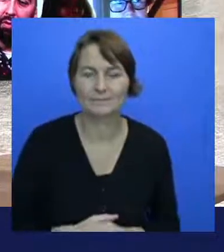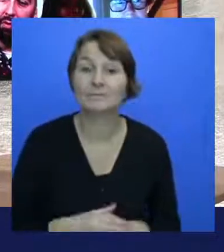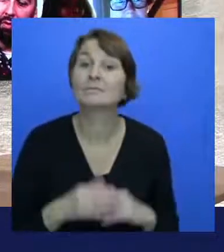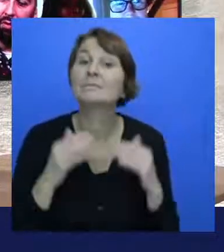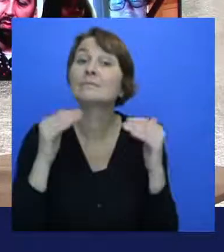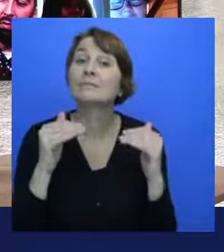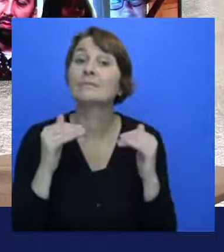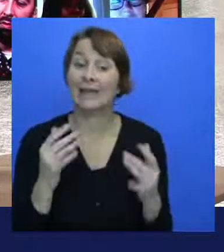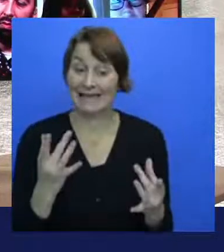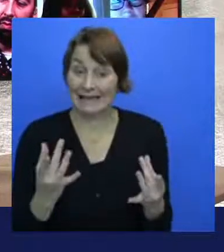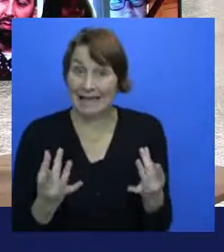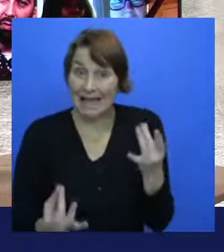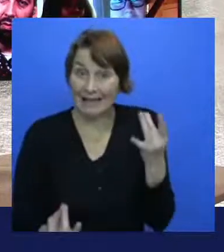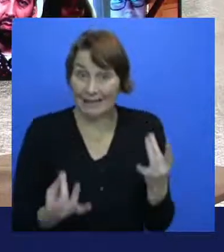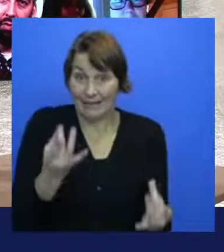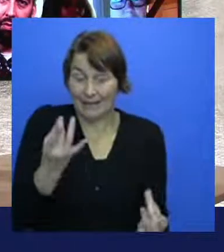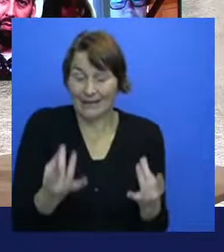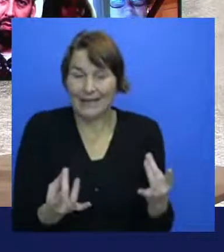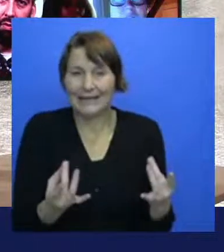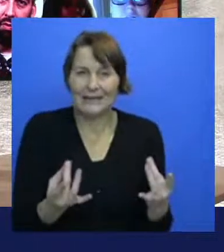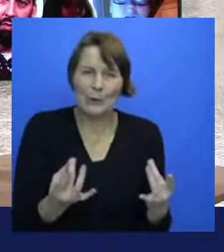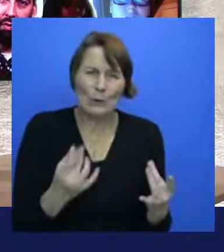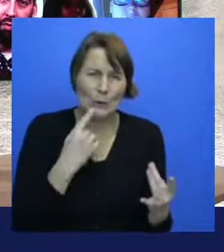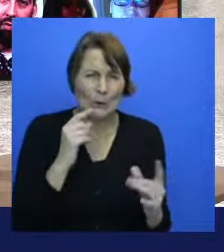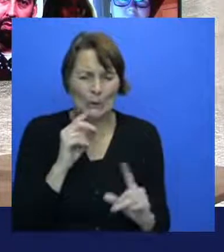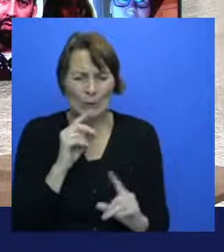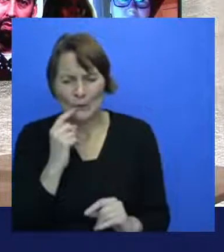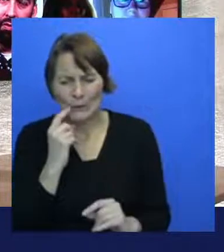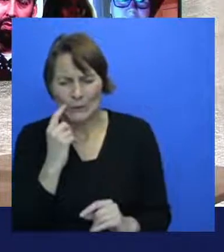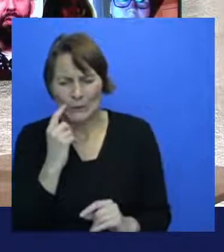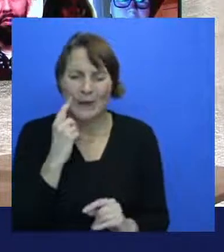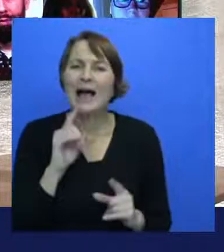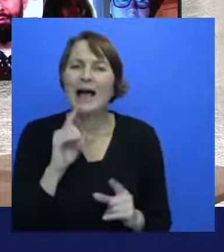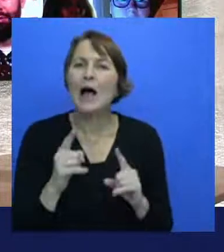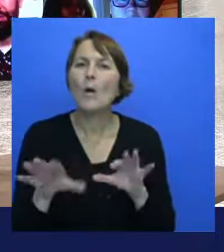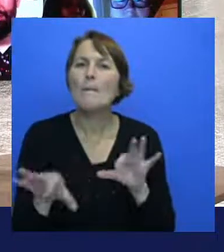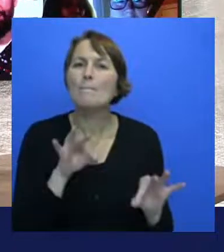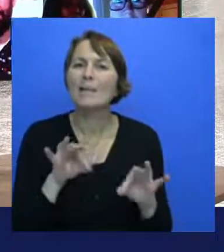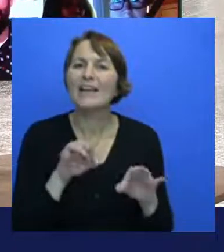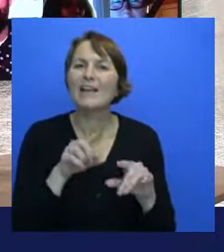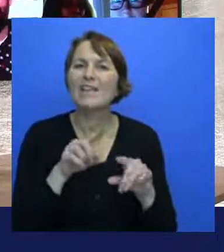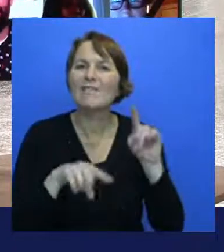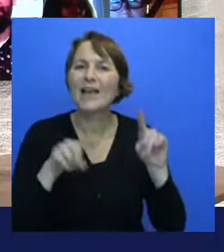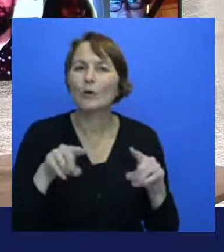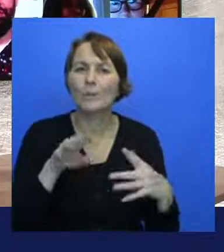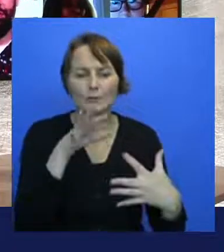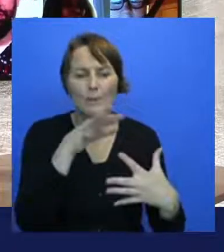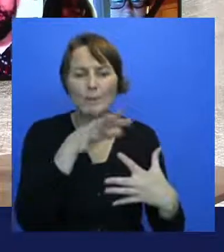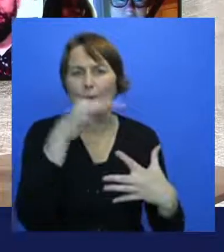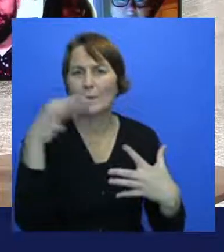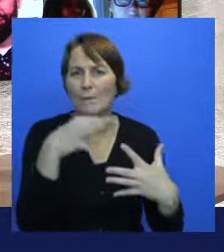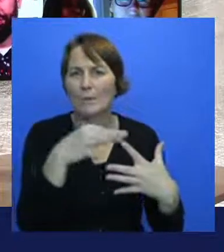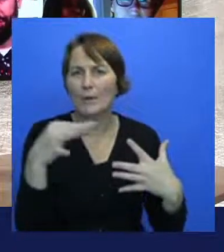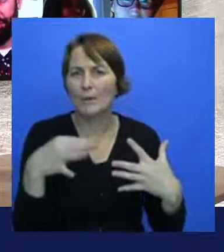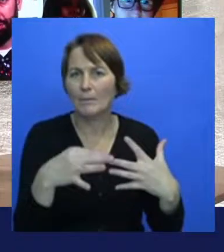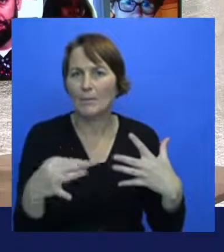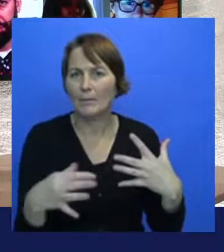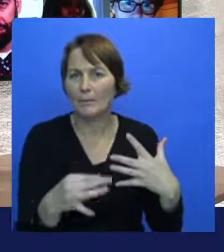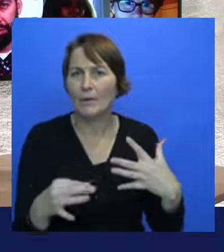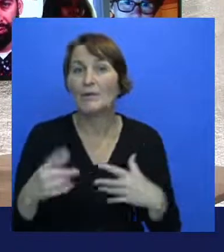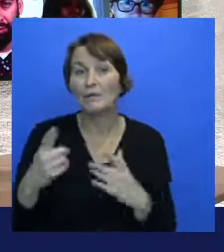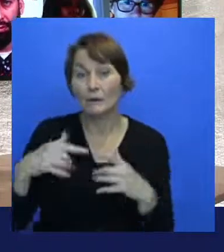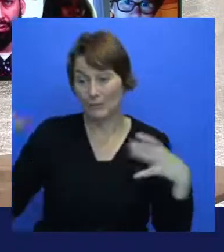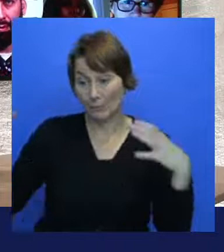really concerned about what variables you're using. What are you doing with age? What are you doing with